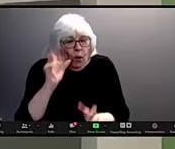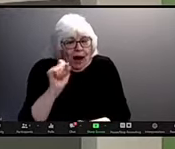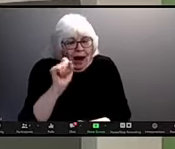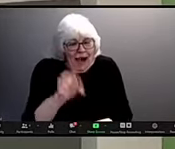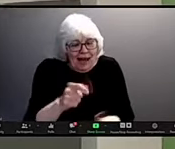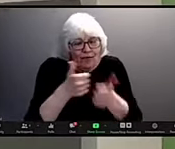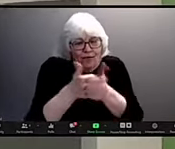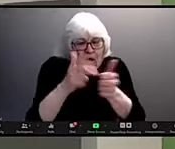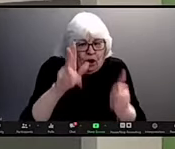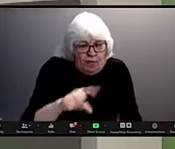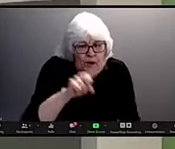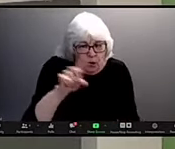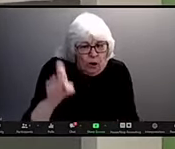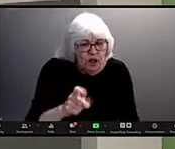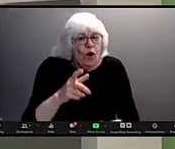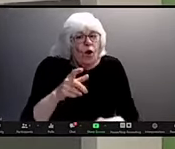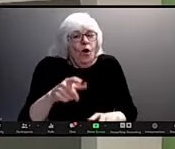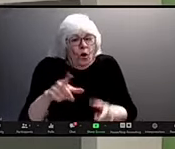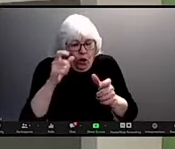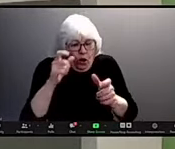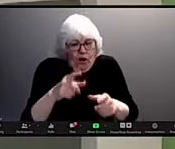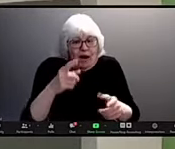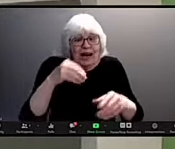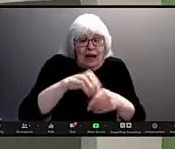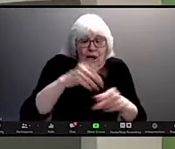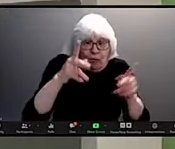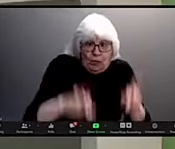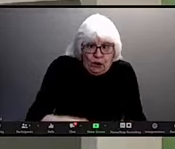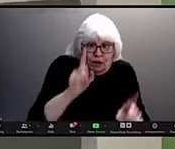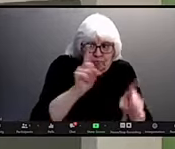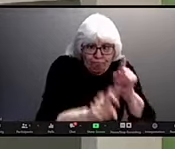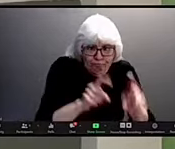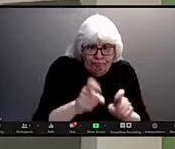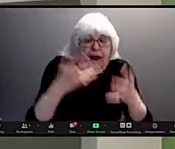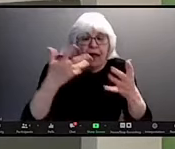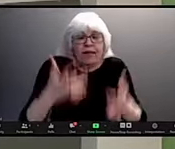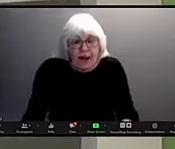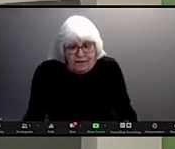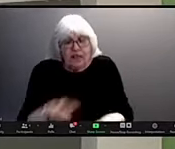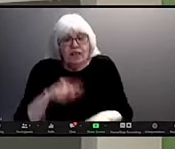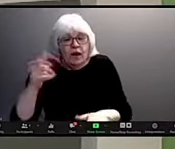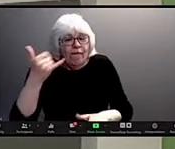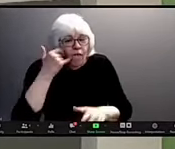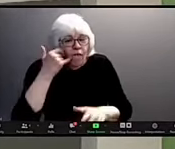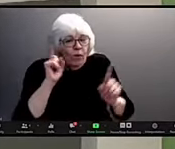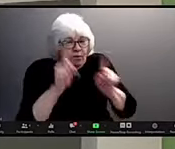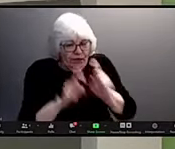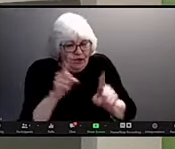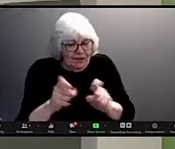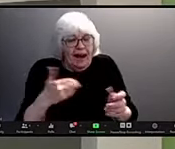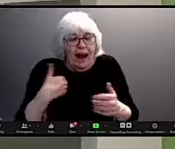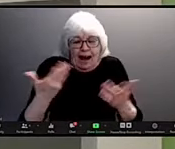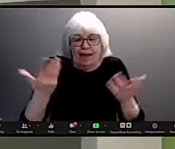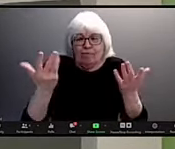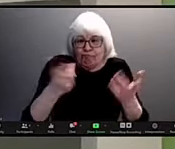to ensure that everyone has a chance to ask questions and then back to the room. So thanks very much for that.